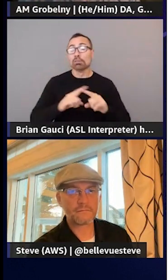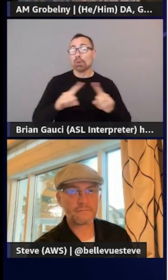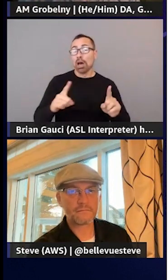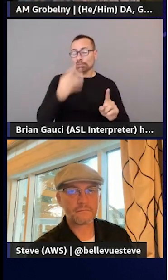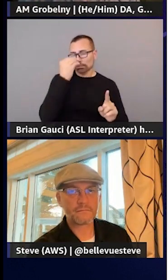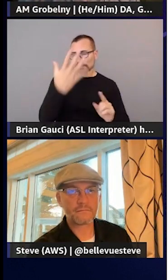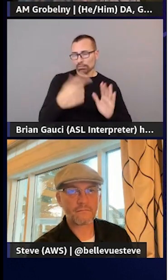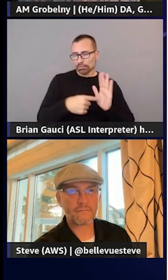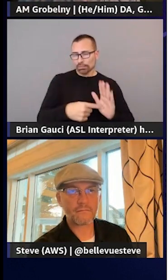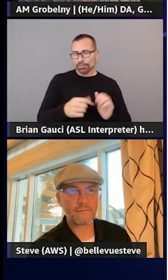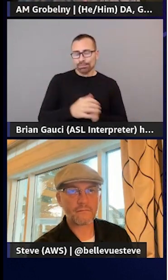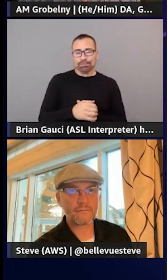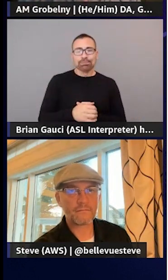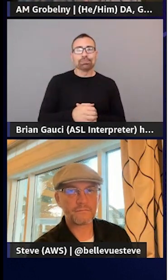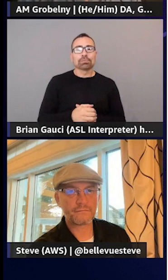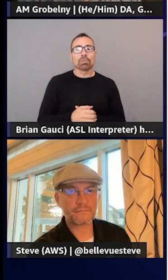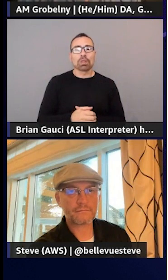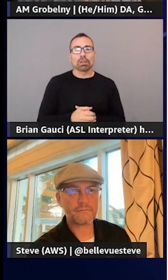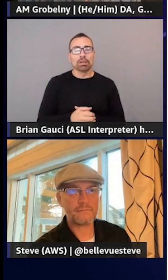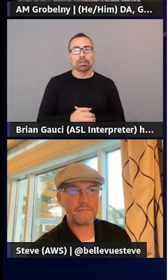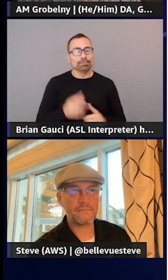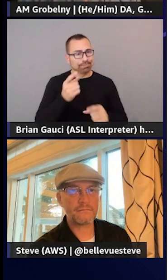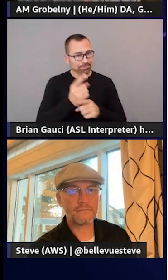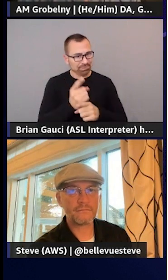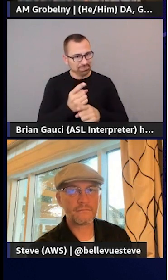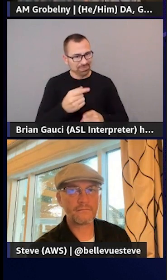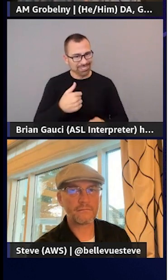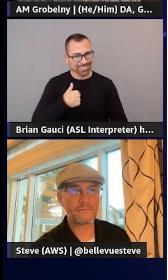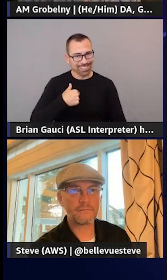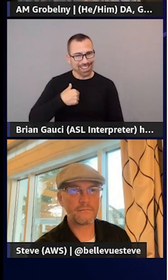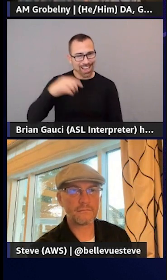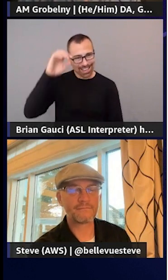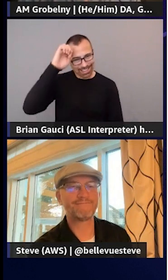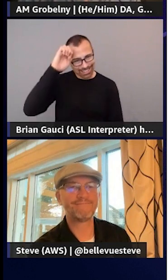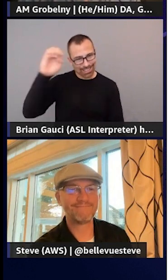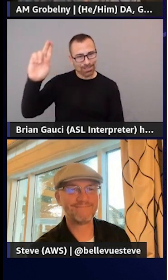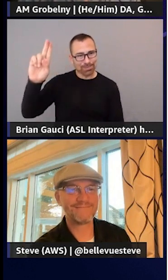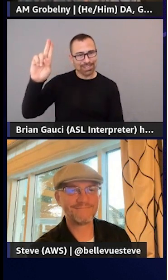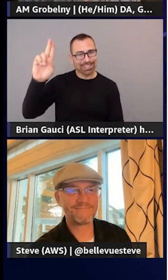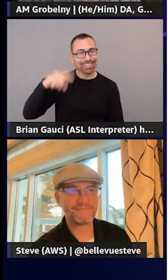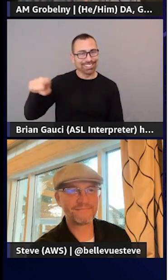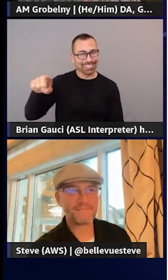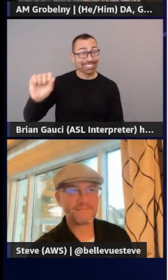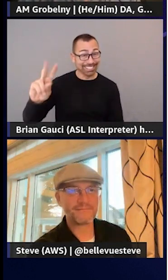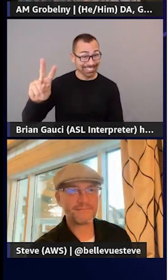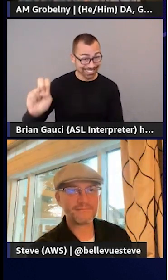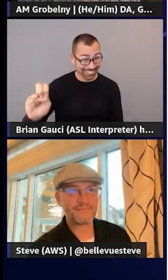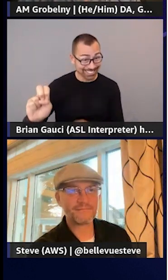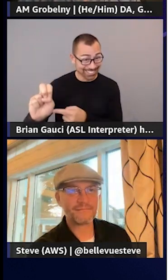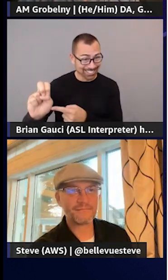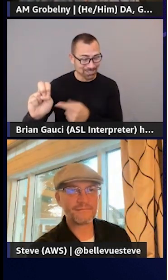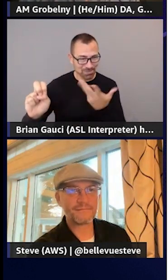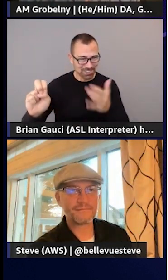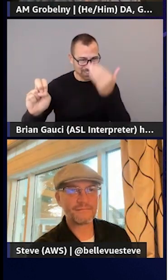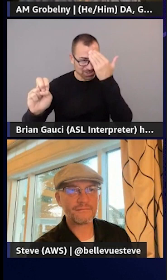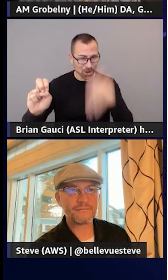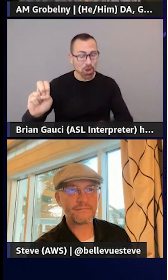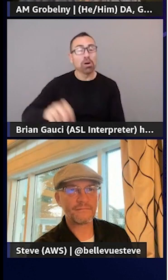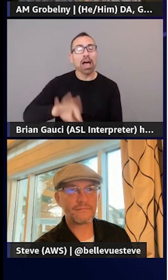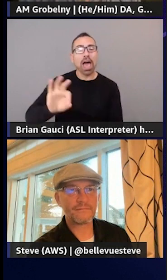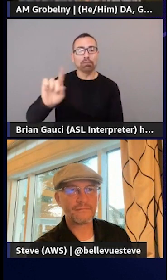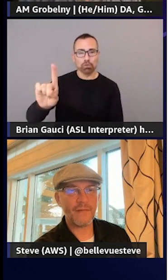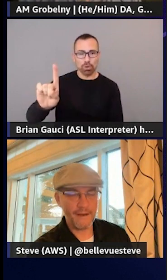Steve. As a European, Steve, you will probably be aware of F1,